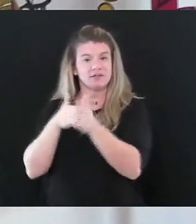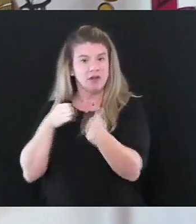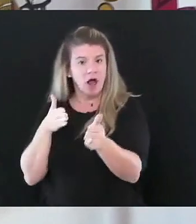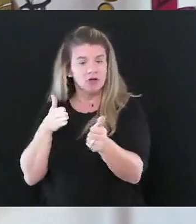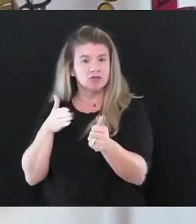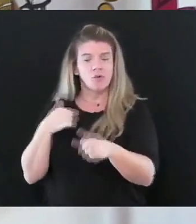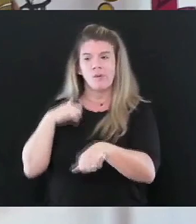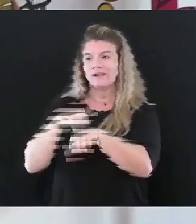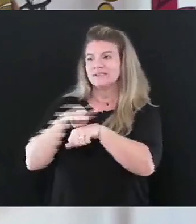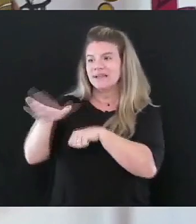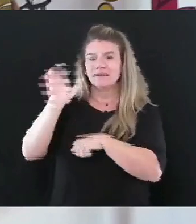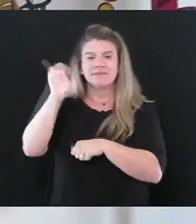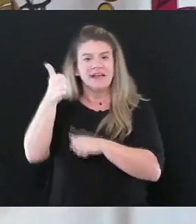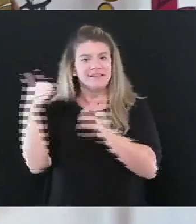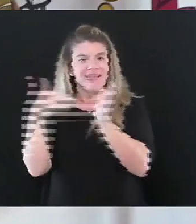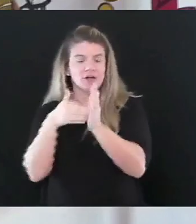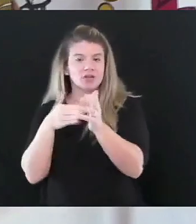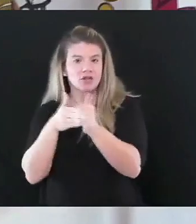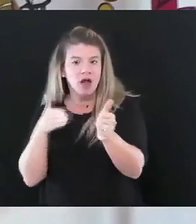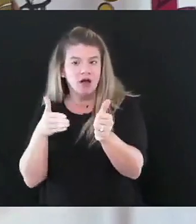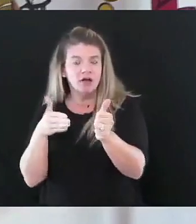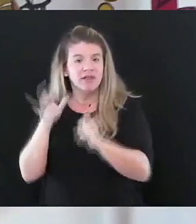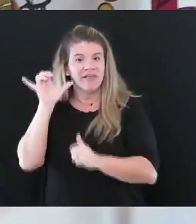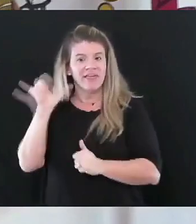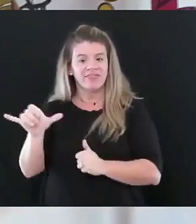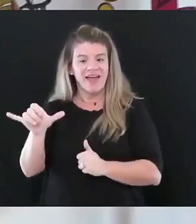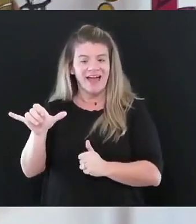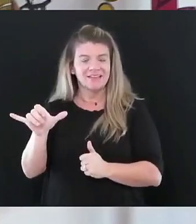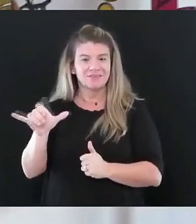$25,000 or we sent them $10,000, it'd be a